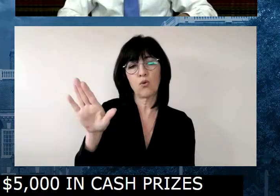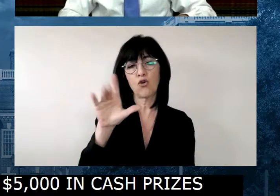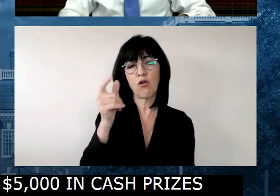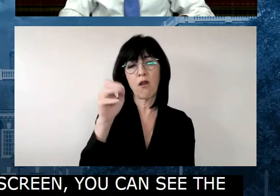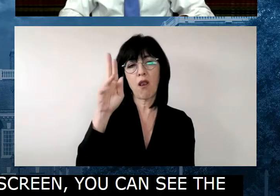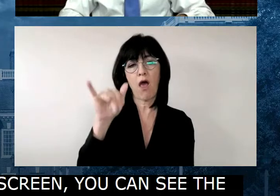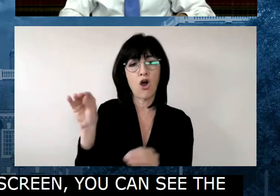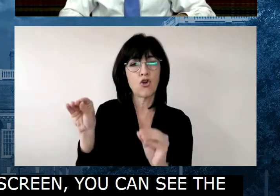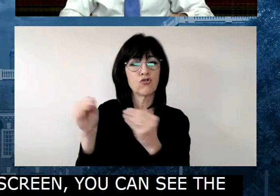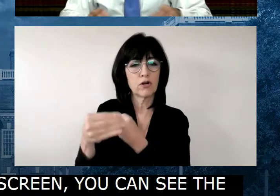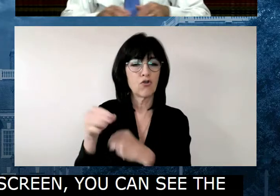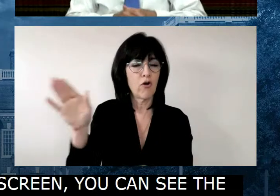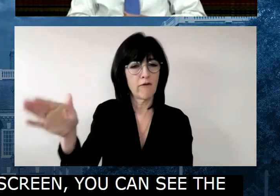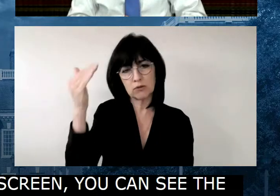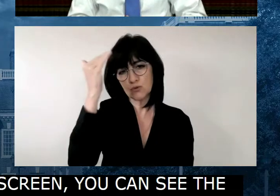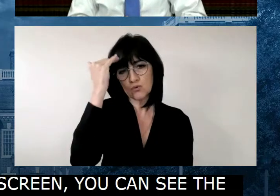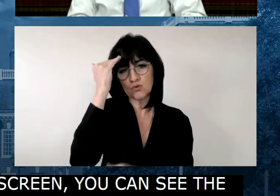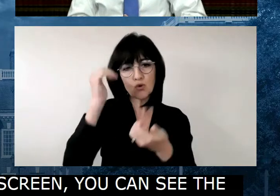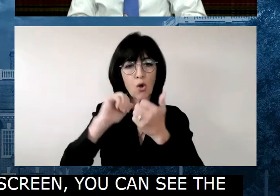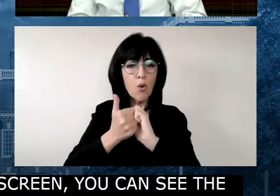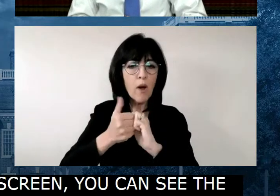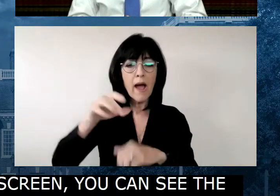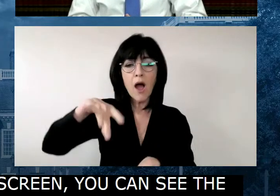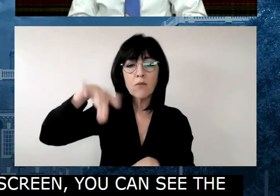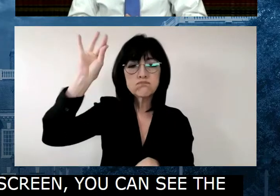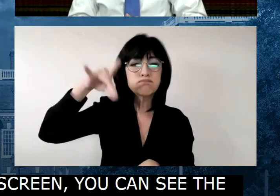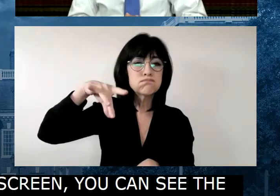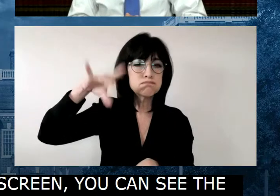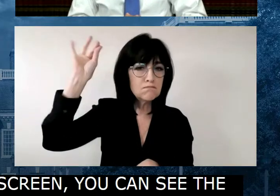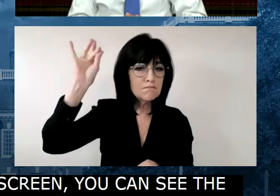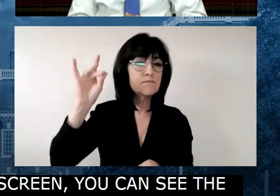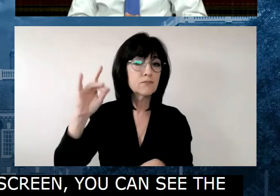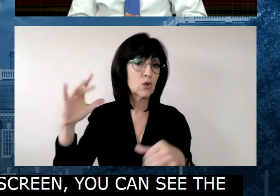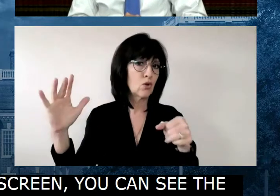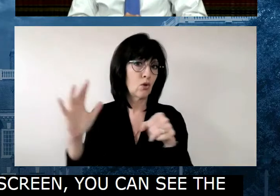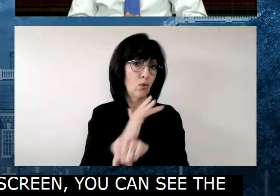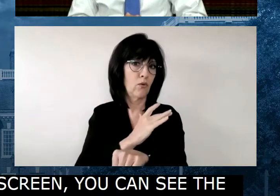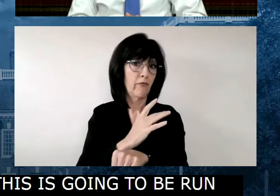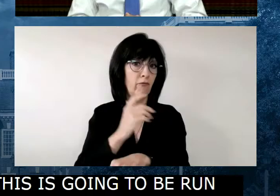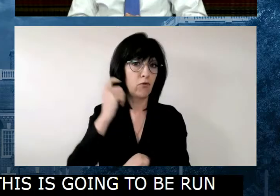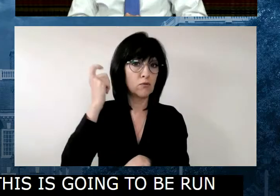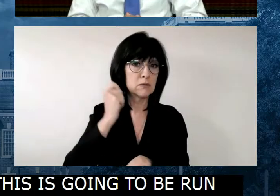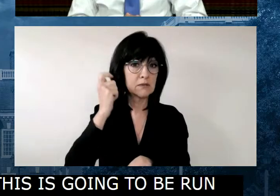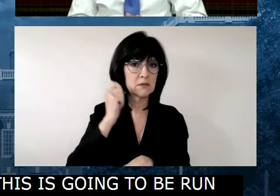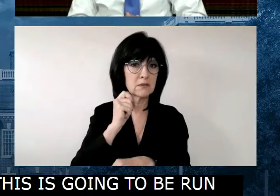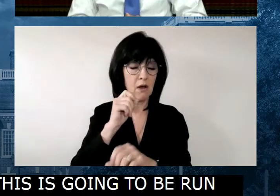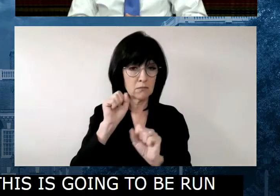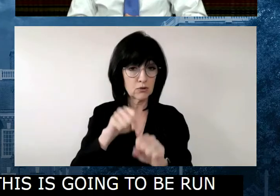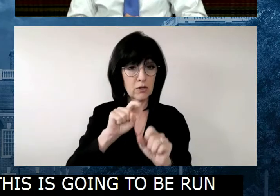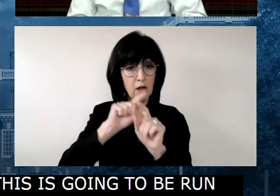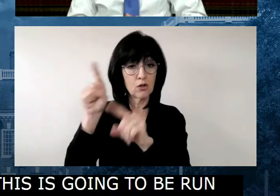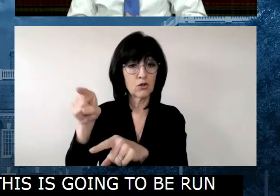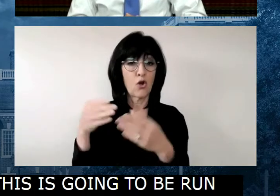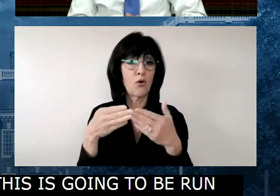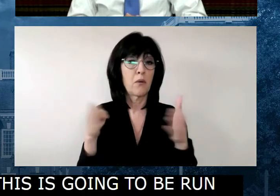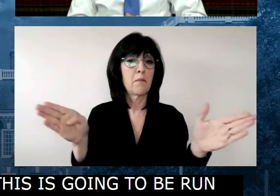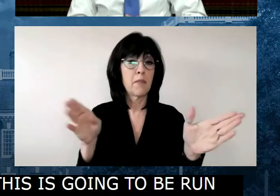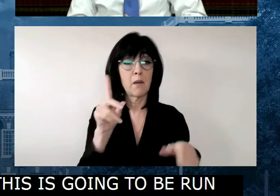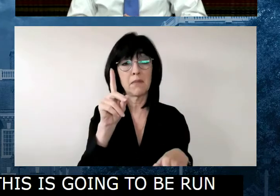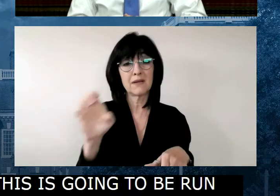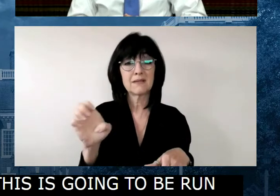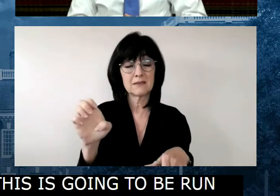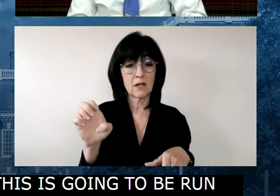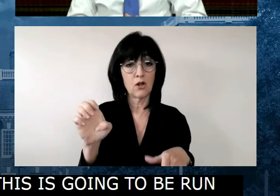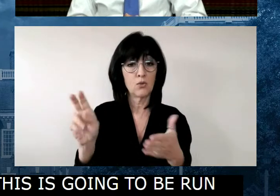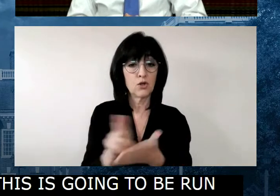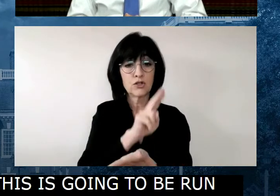and has the randomizer for which to do it. Full scholarship, drawing for a full scholarship to a public Delaware